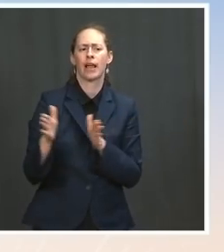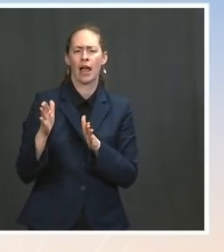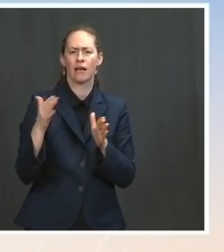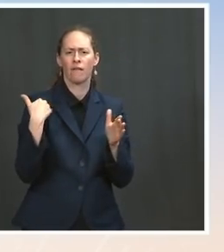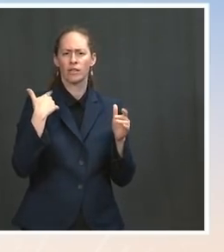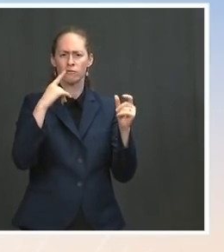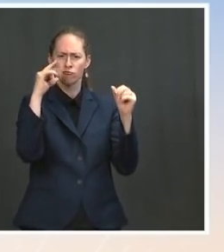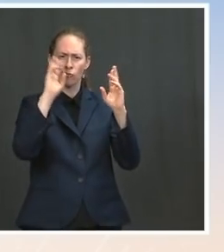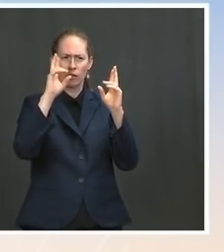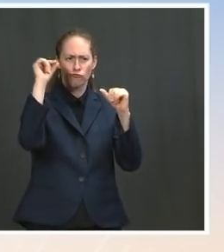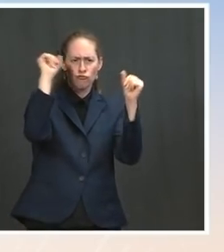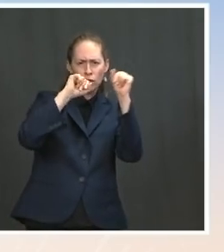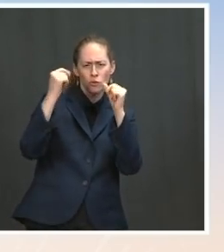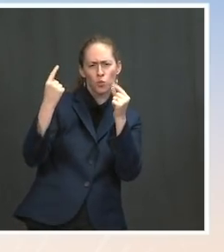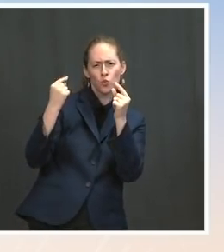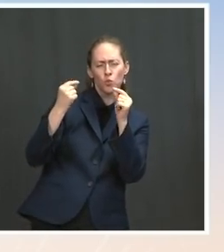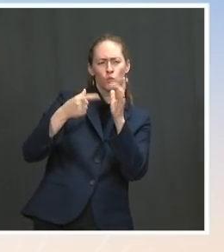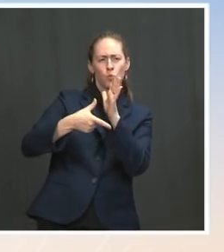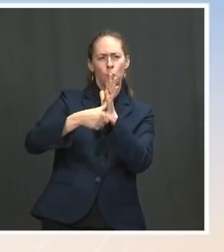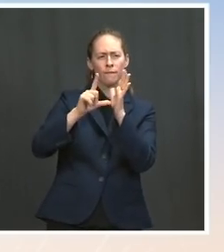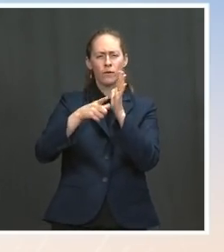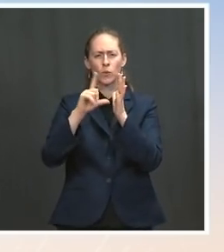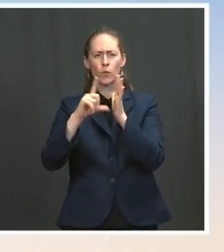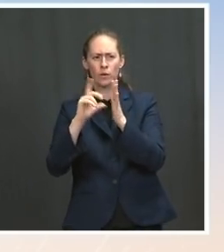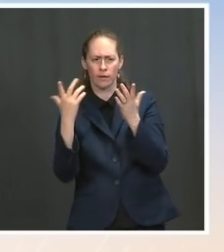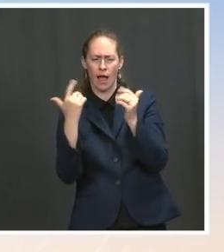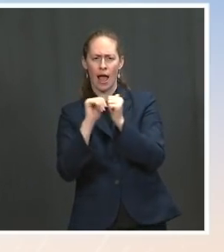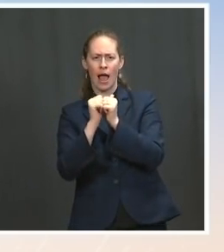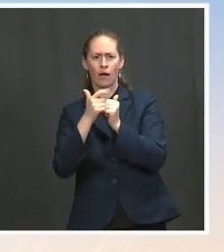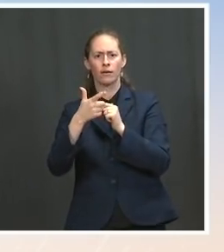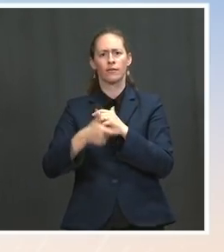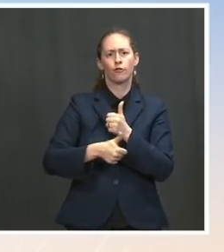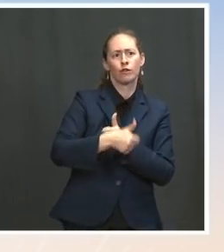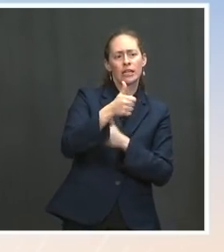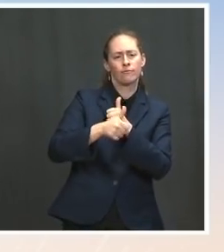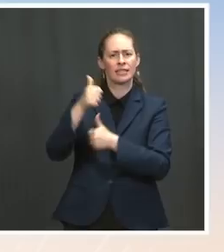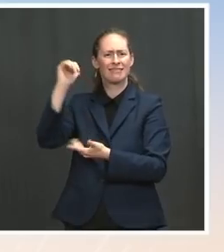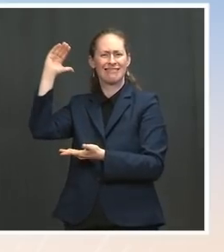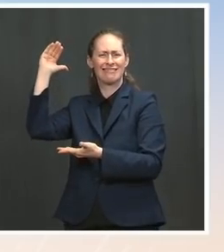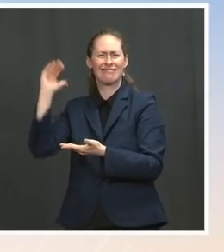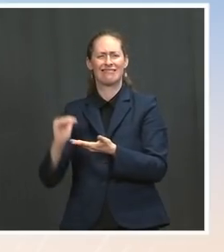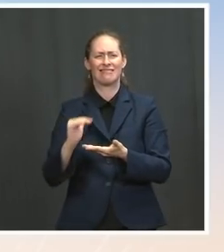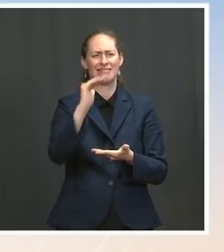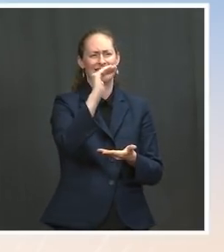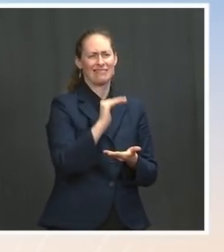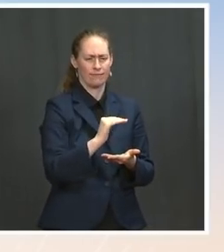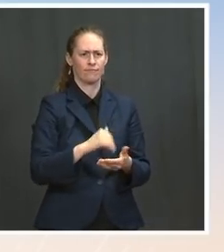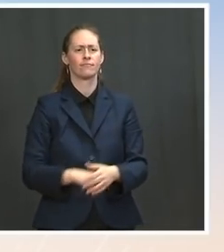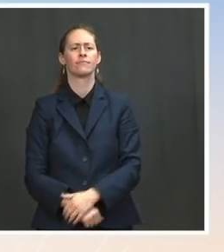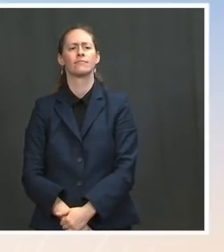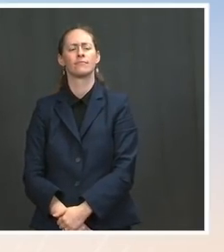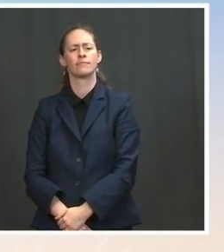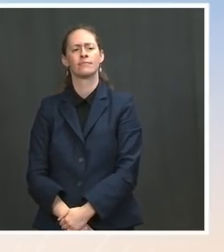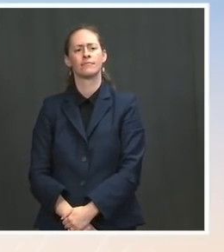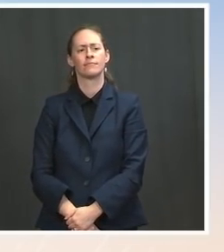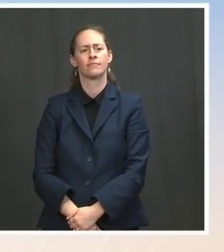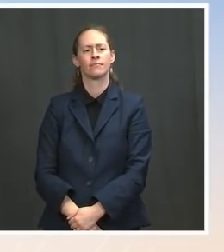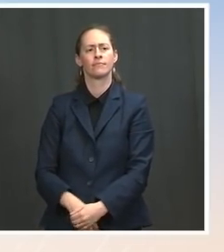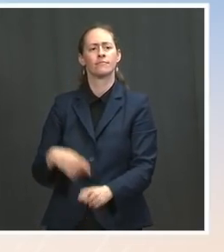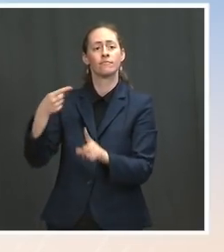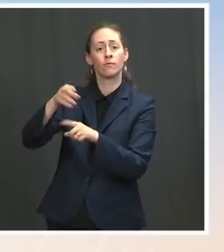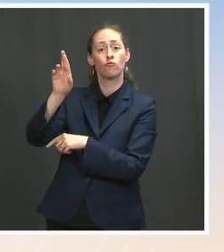threat of ransomware to include four major lines of effort: disruption of ransomware infrastructure and actors working